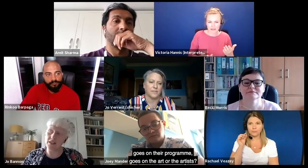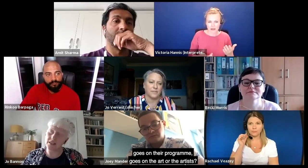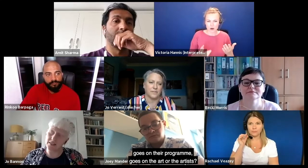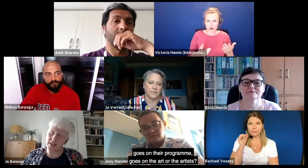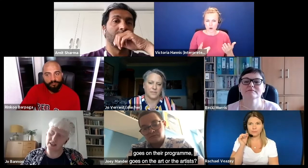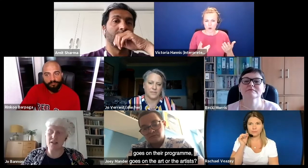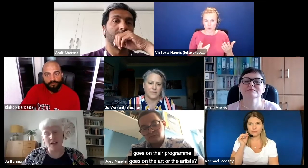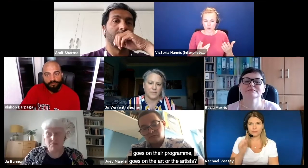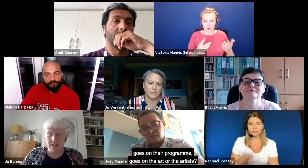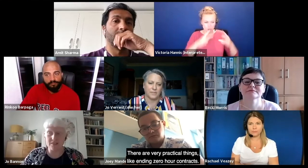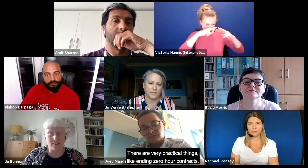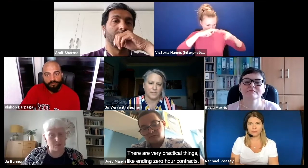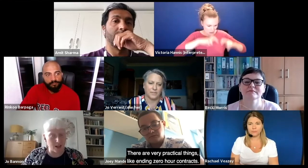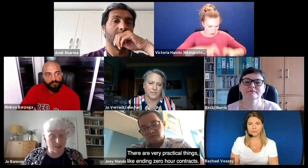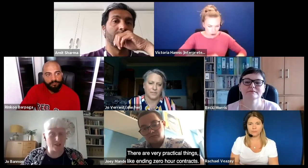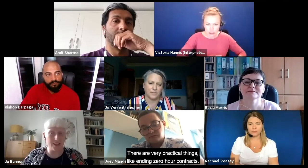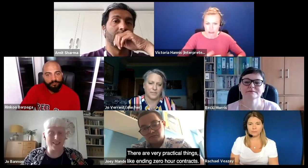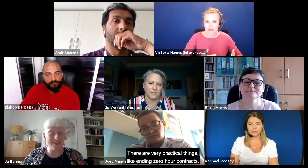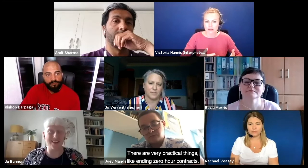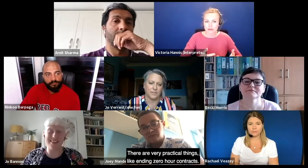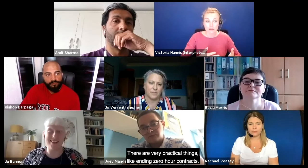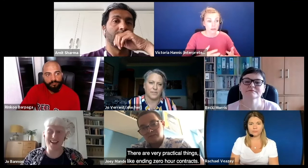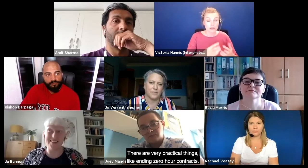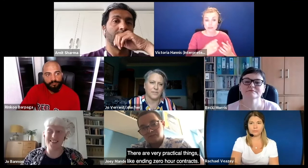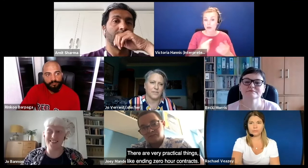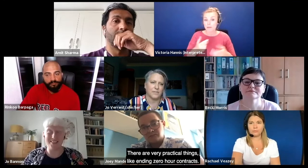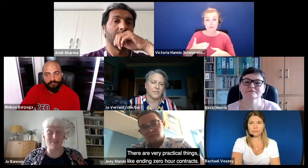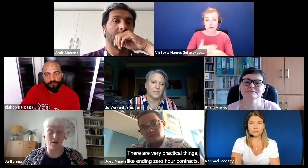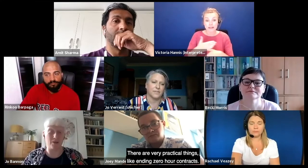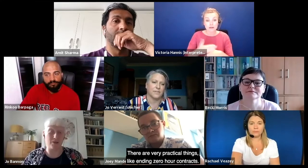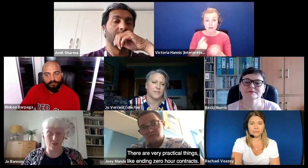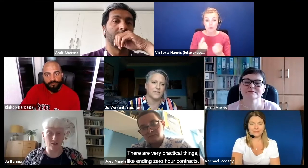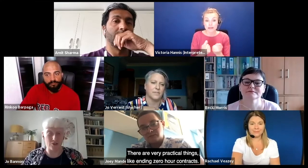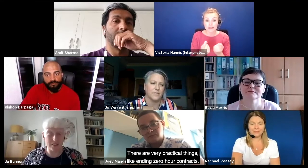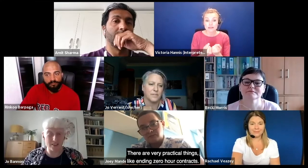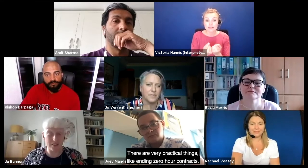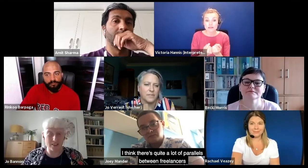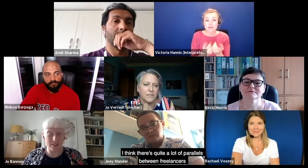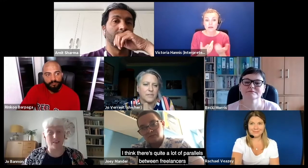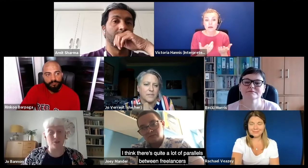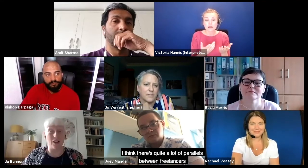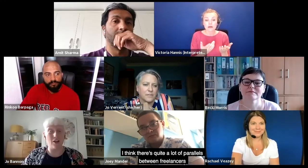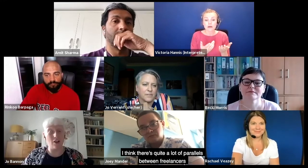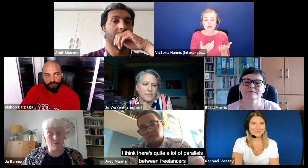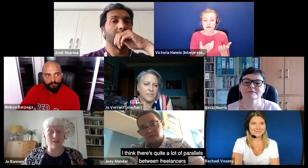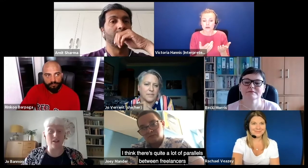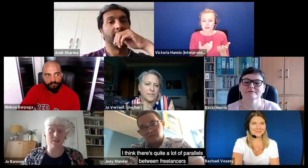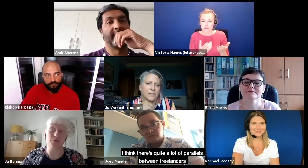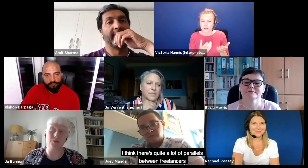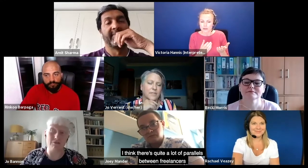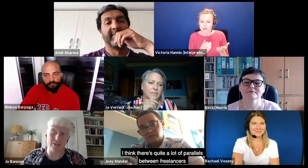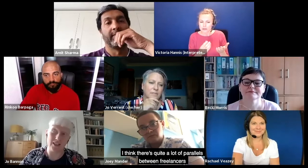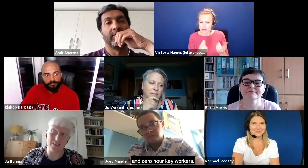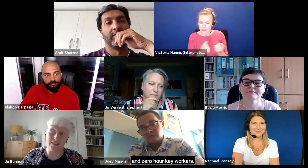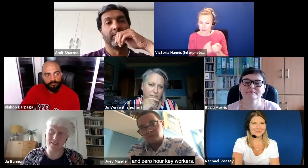In the same, like, there's very practical things like ending 0 hours contracts. I think there's quite a lot of parallels